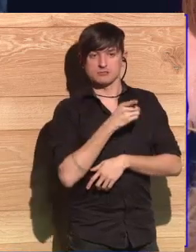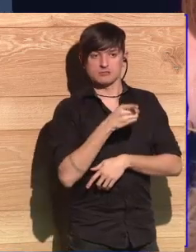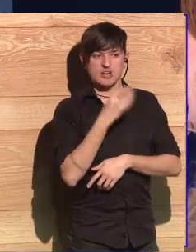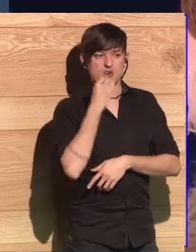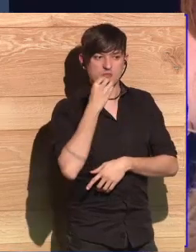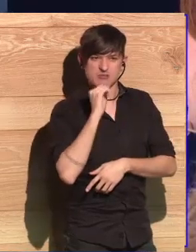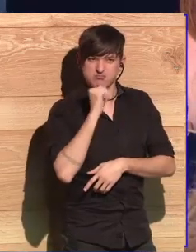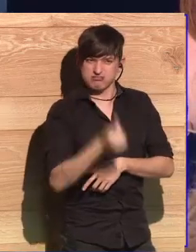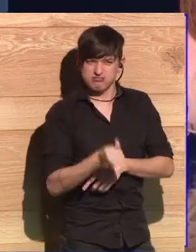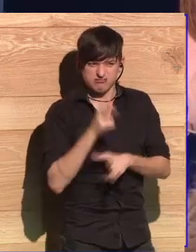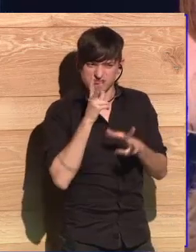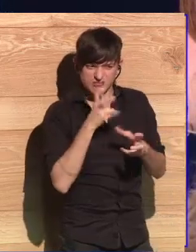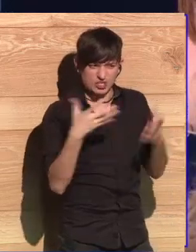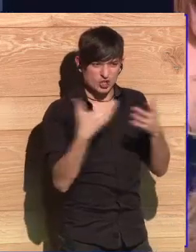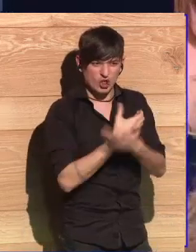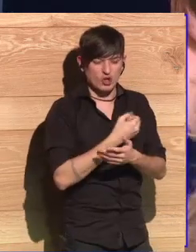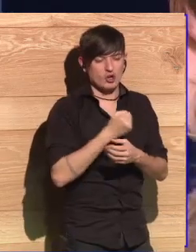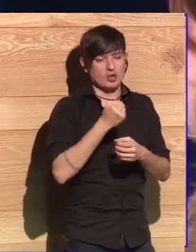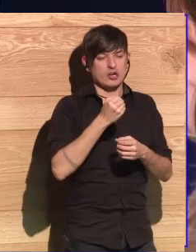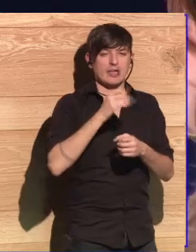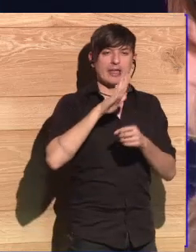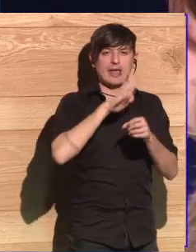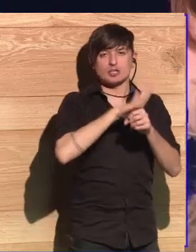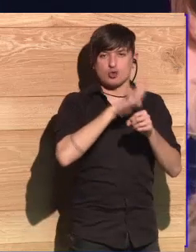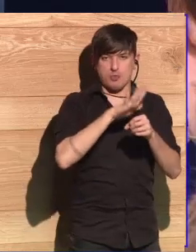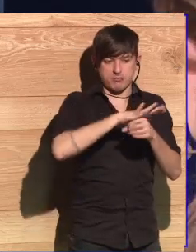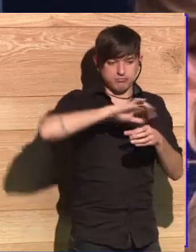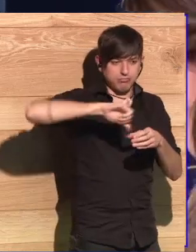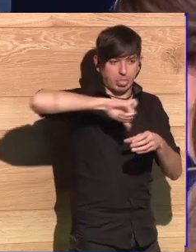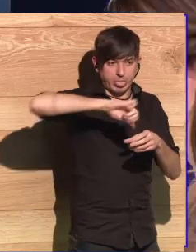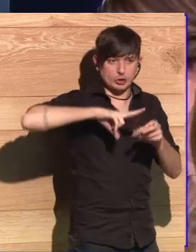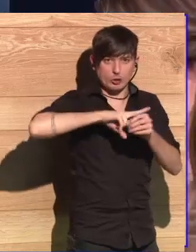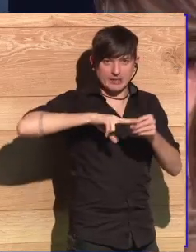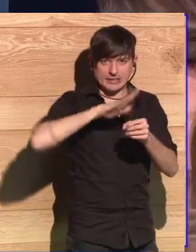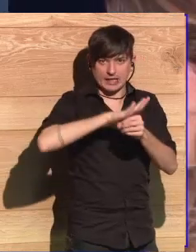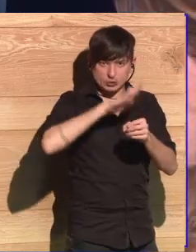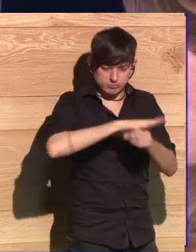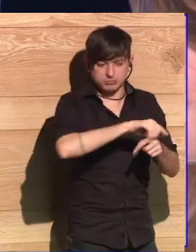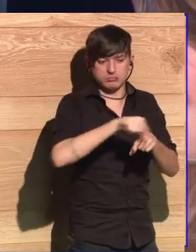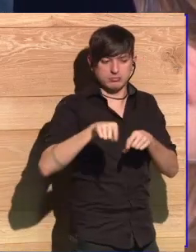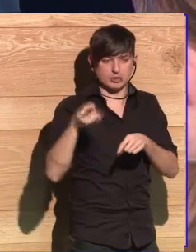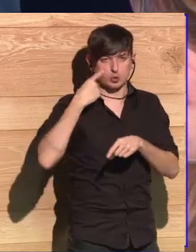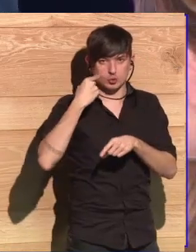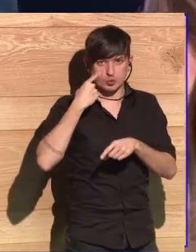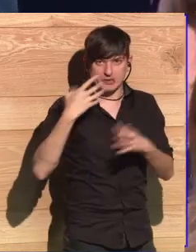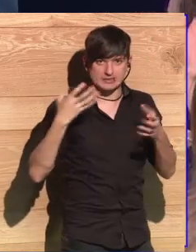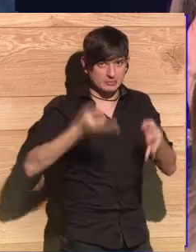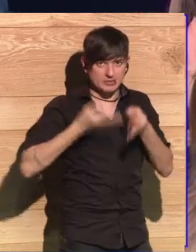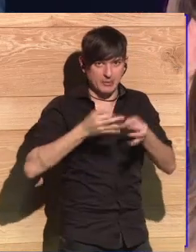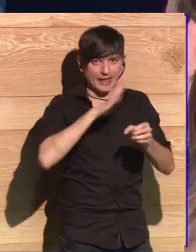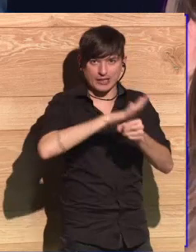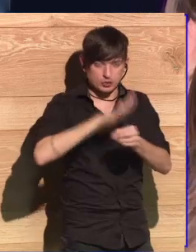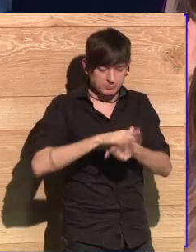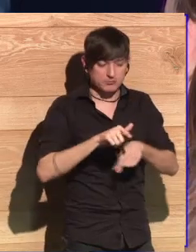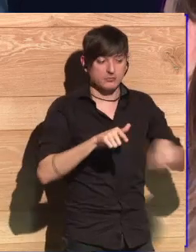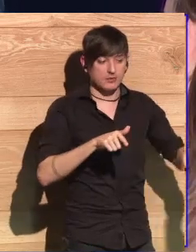food. And he still did that when he was out of the Navy. So he went in the